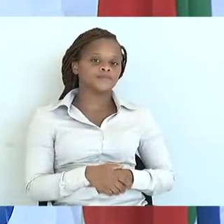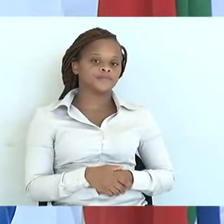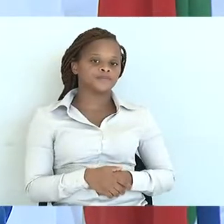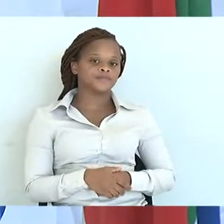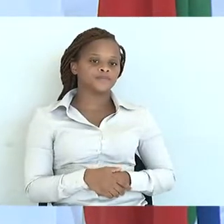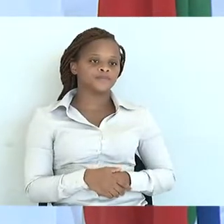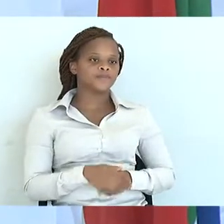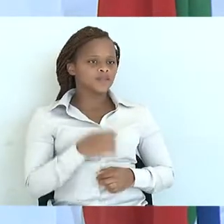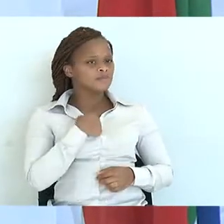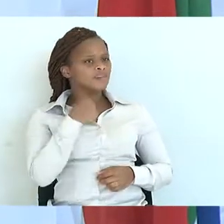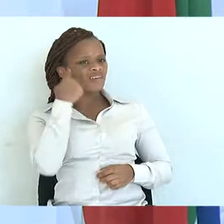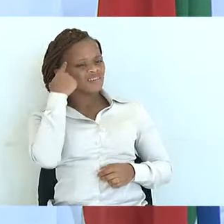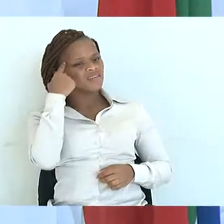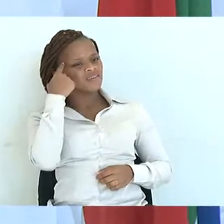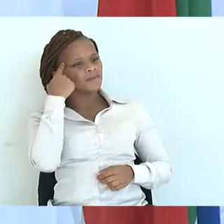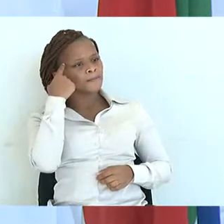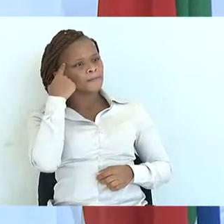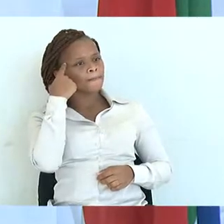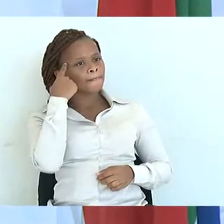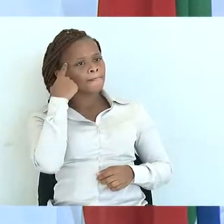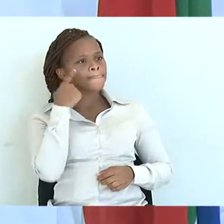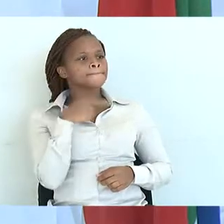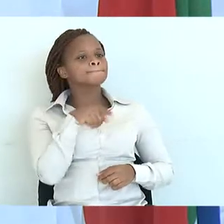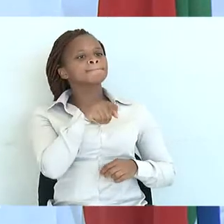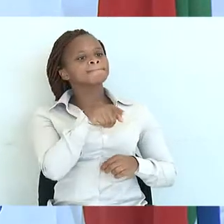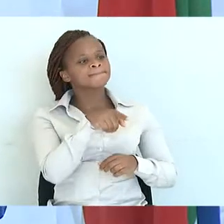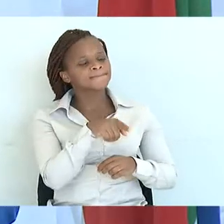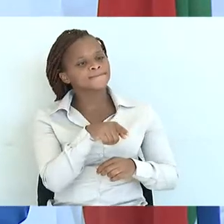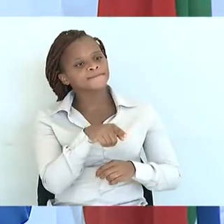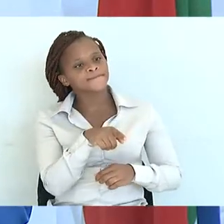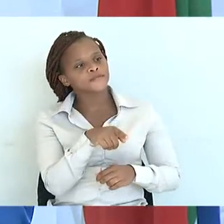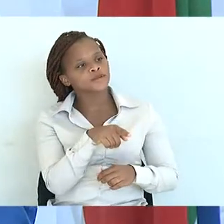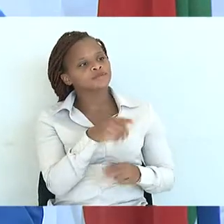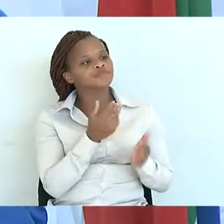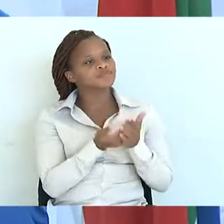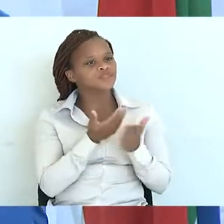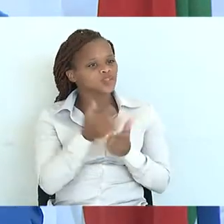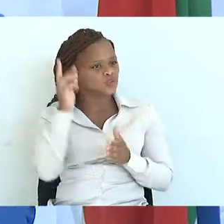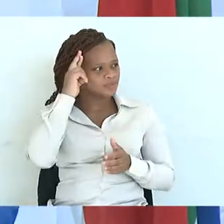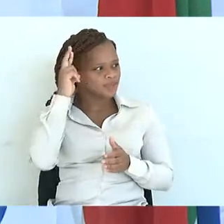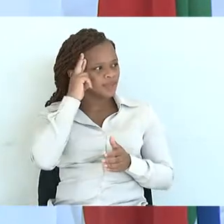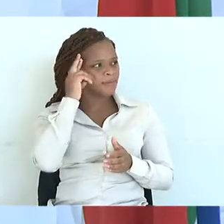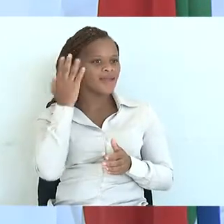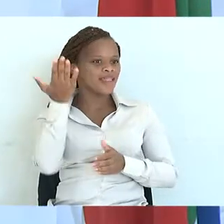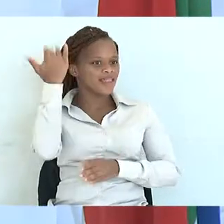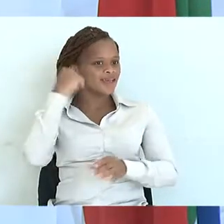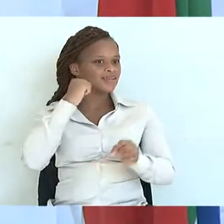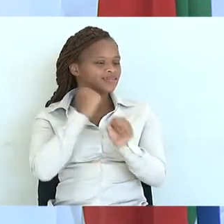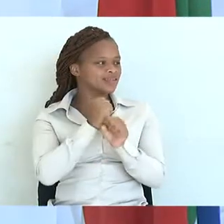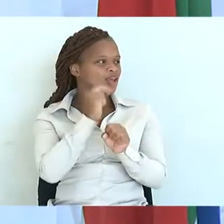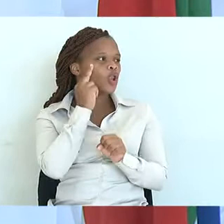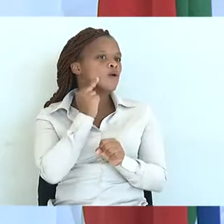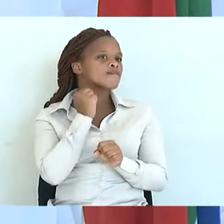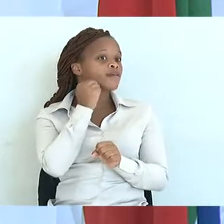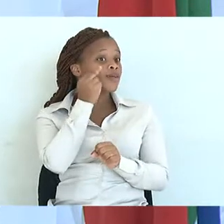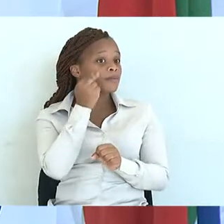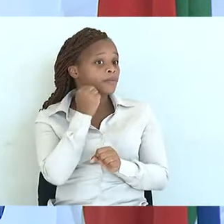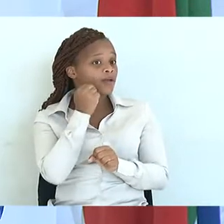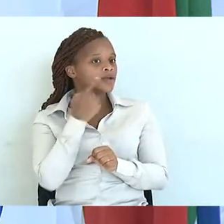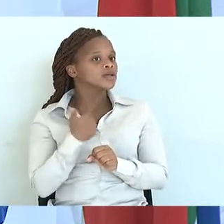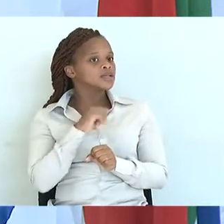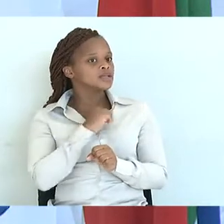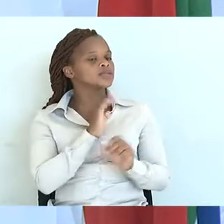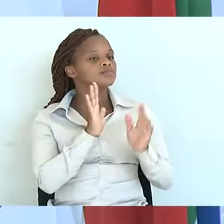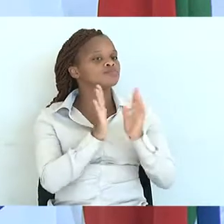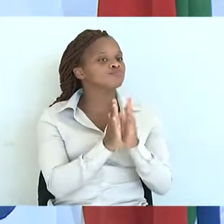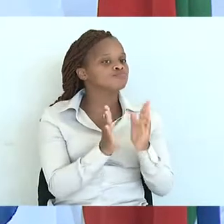I think Ubaba Cyril Gangadin will remember ukuthi last year around November we requested the